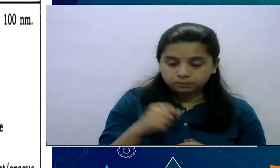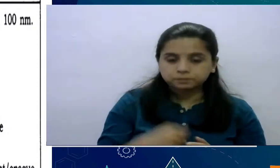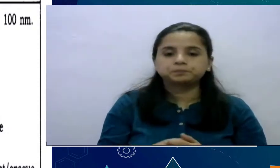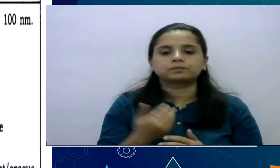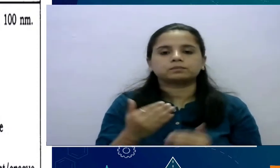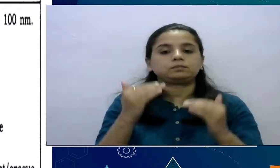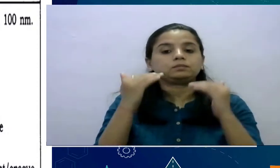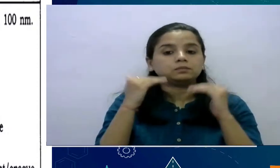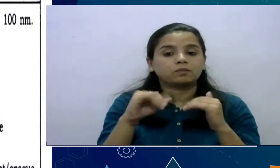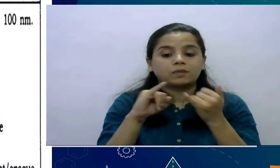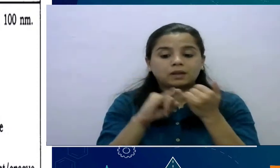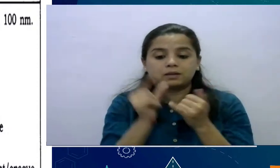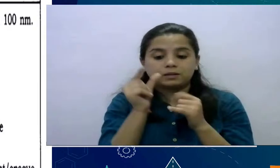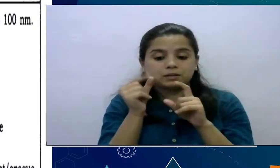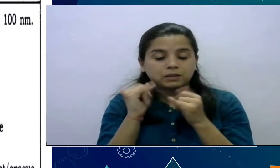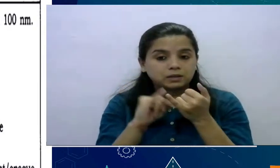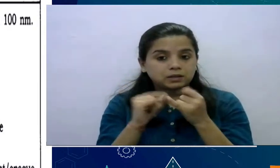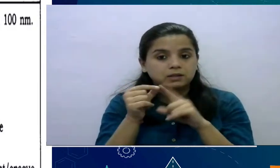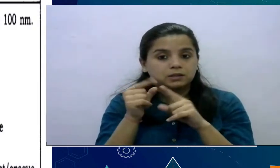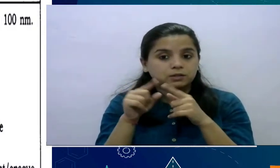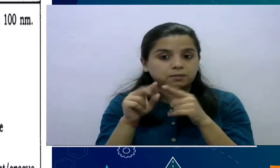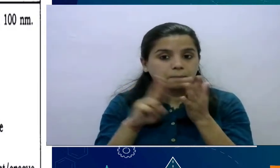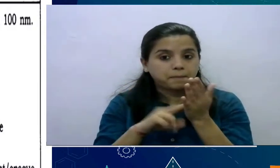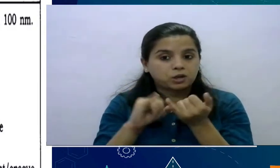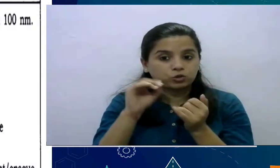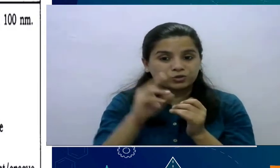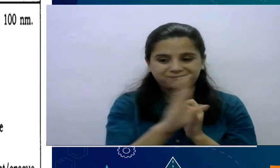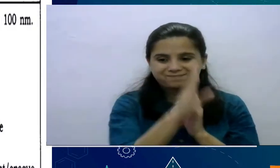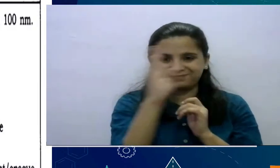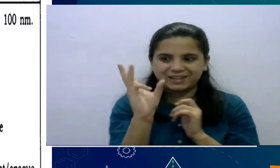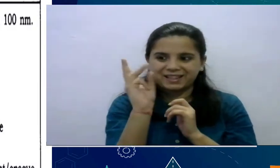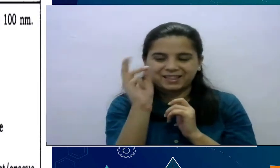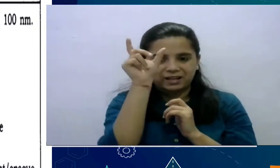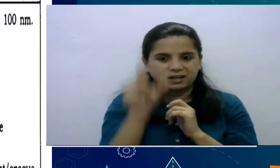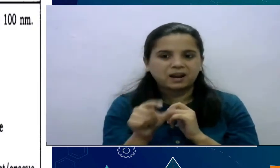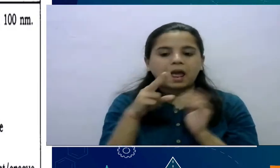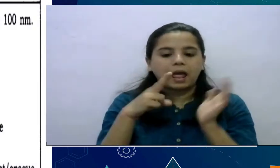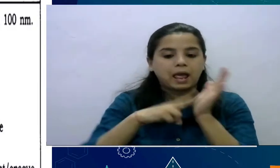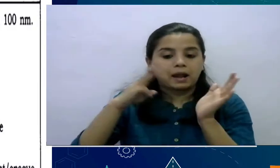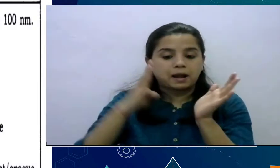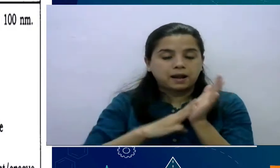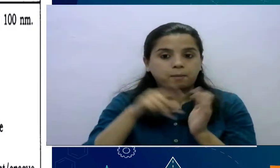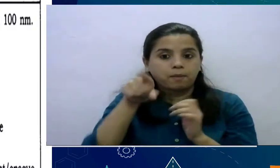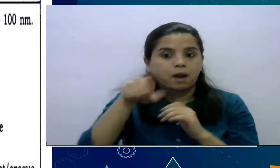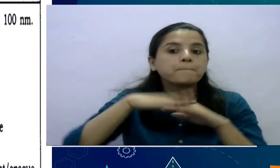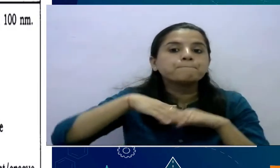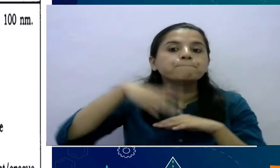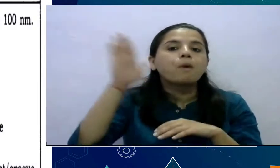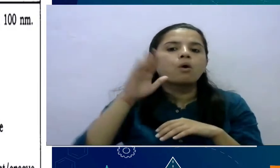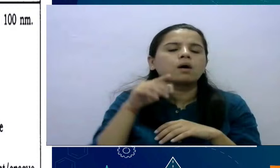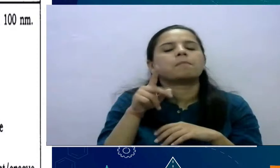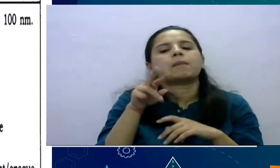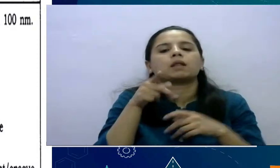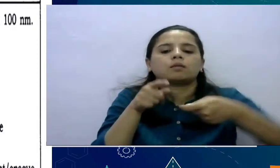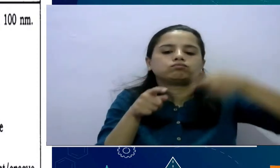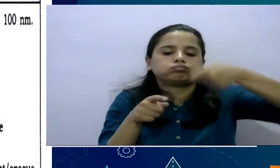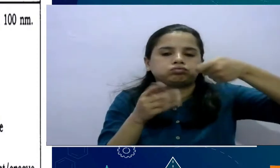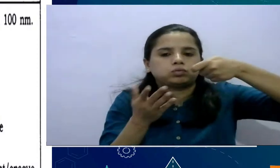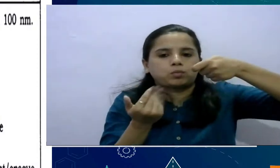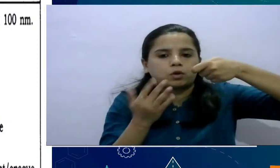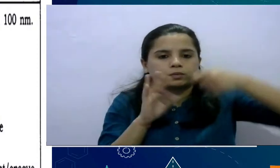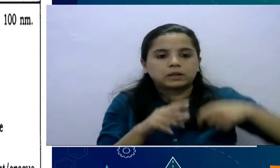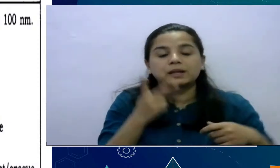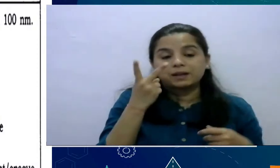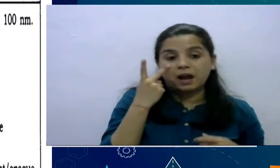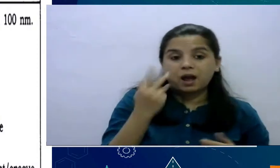comes suspension, that it is more than 100 nanometers. So that's how you are able to filter it. What is the state? Now,